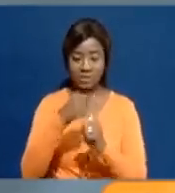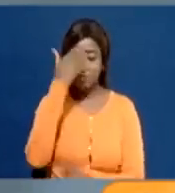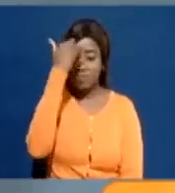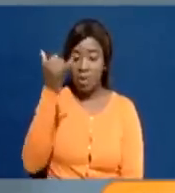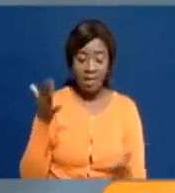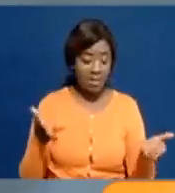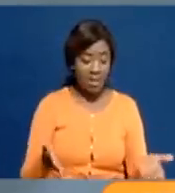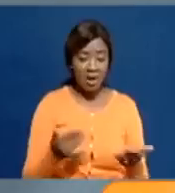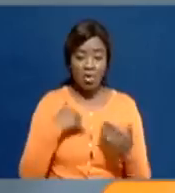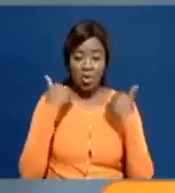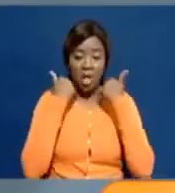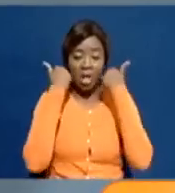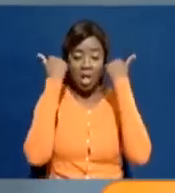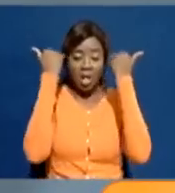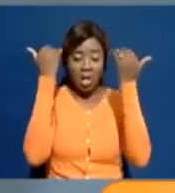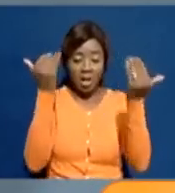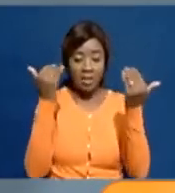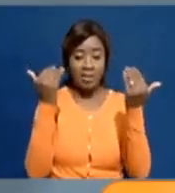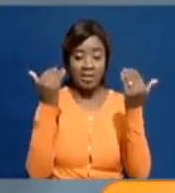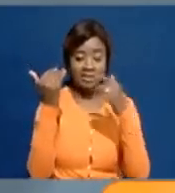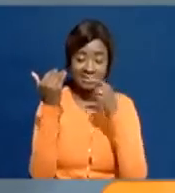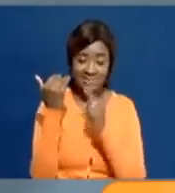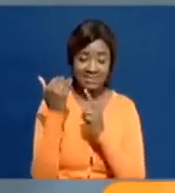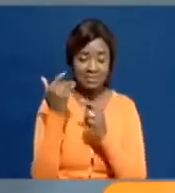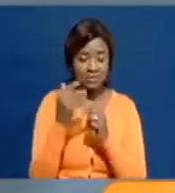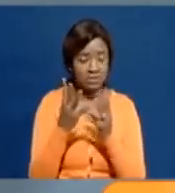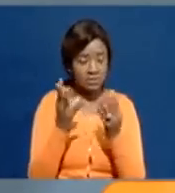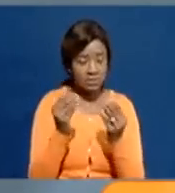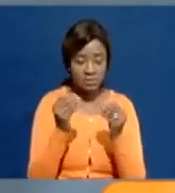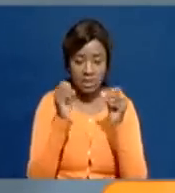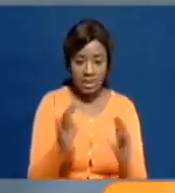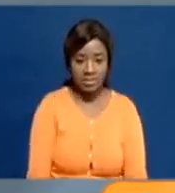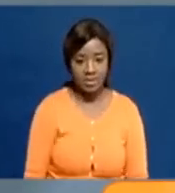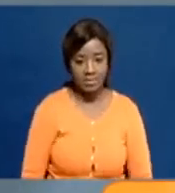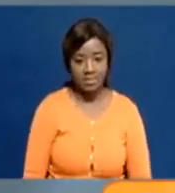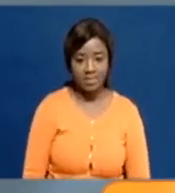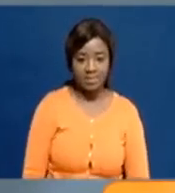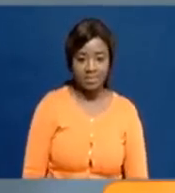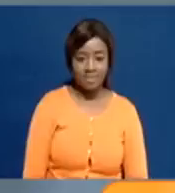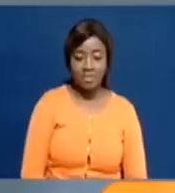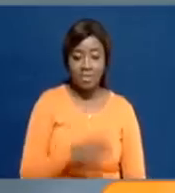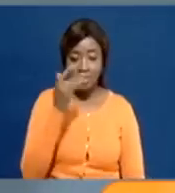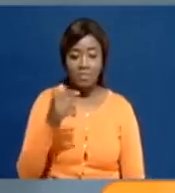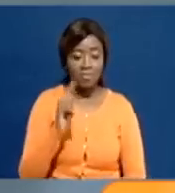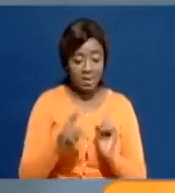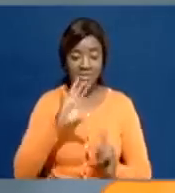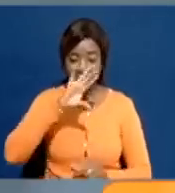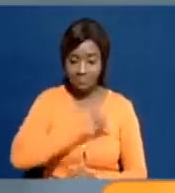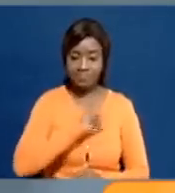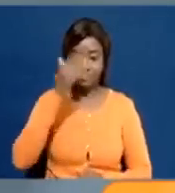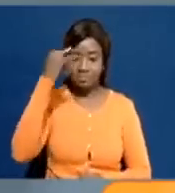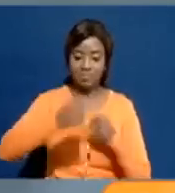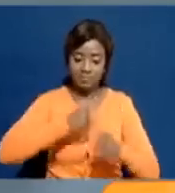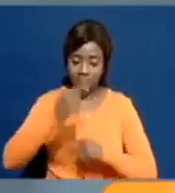just carrying the burden of the beast is one of the heaviest things that they can carry. They want to know that life still goes on. So one